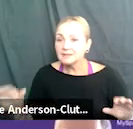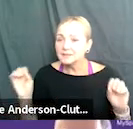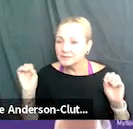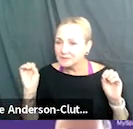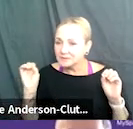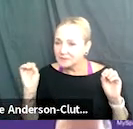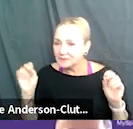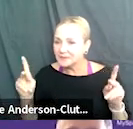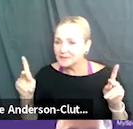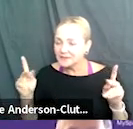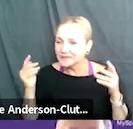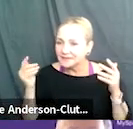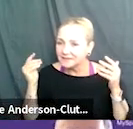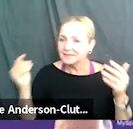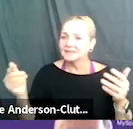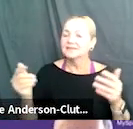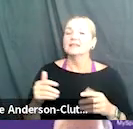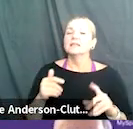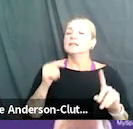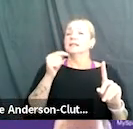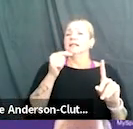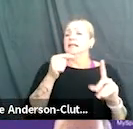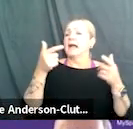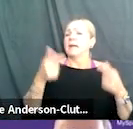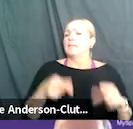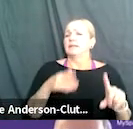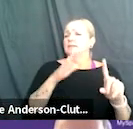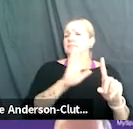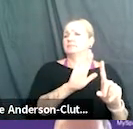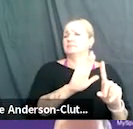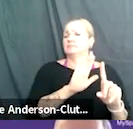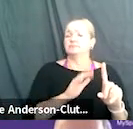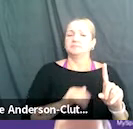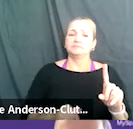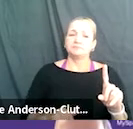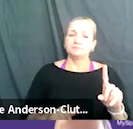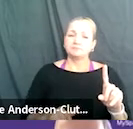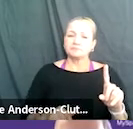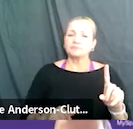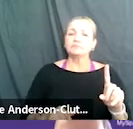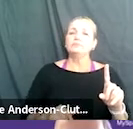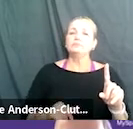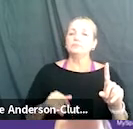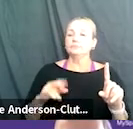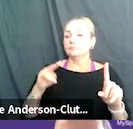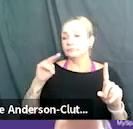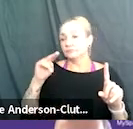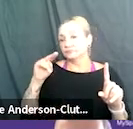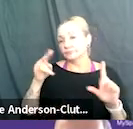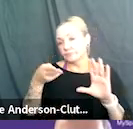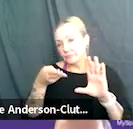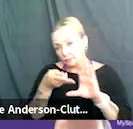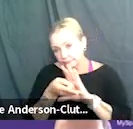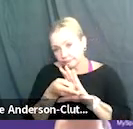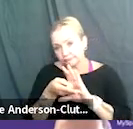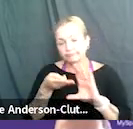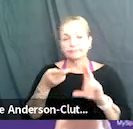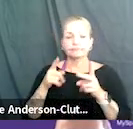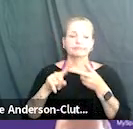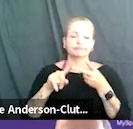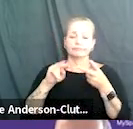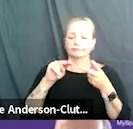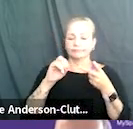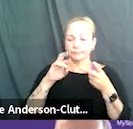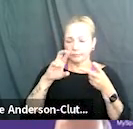our friend Bart? Well, he was investigated by neurology early on. He was seen by a neurologist. He had an MRI scan. It didn't show any